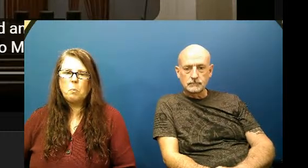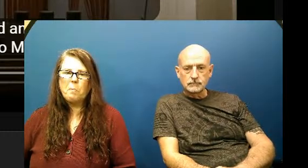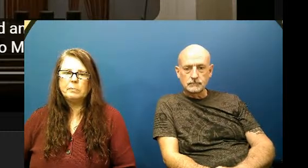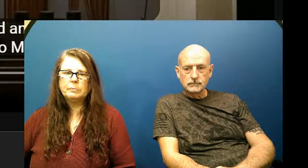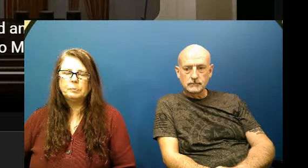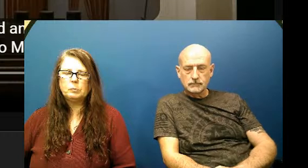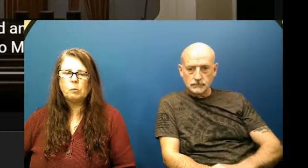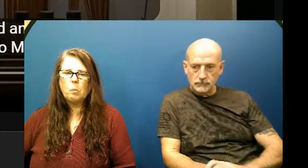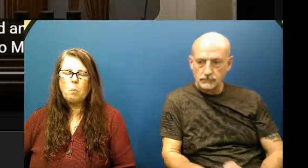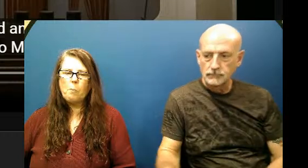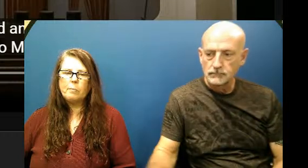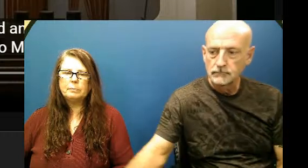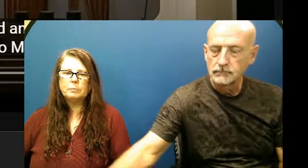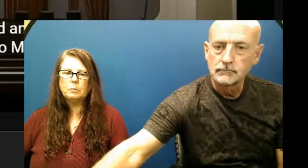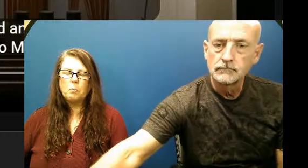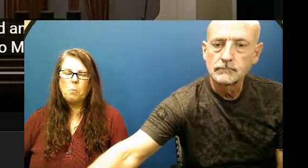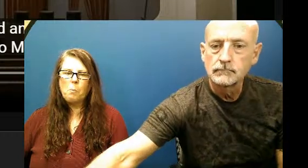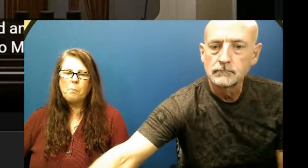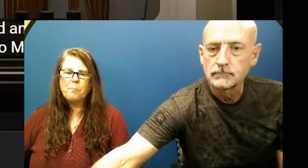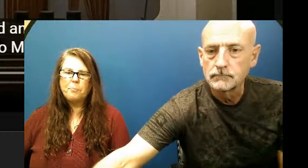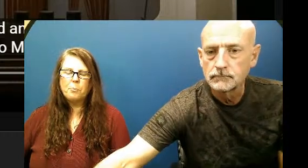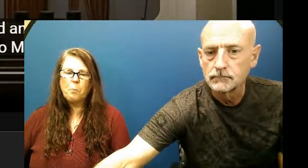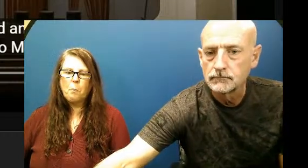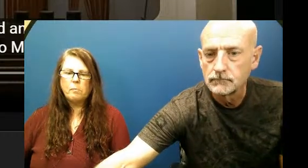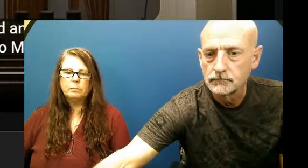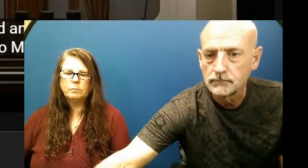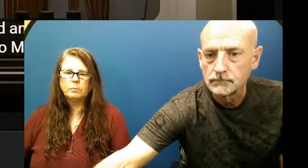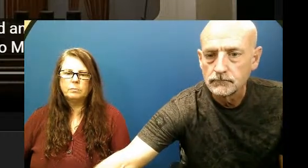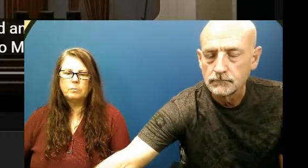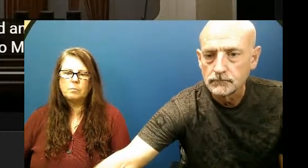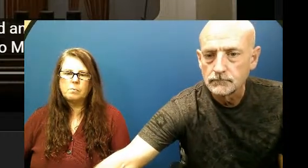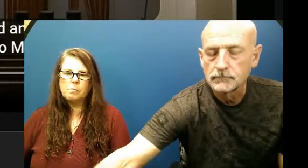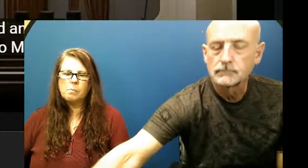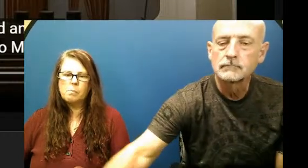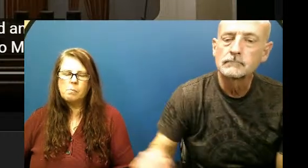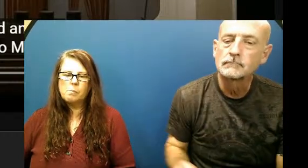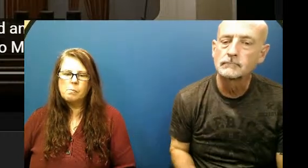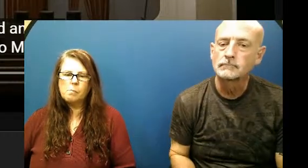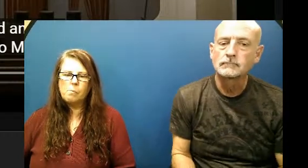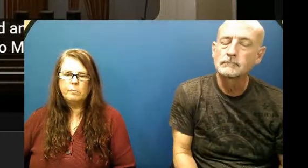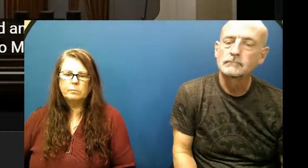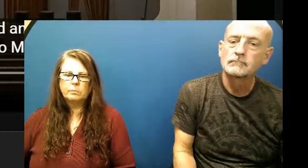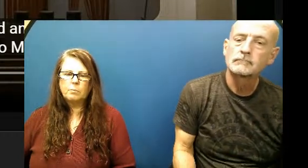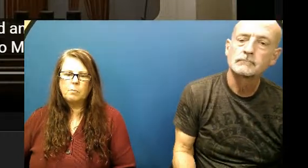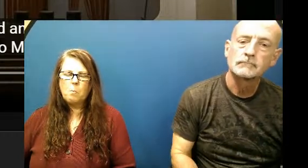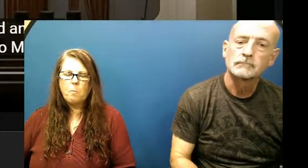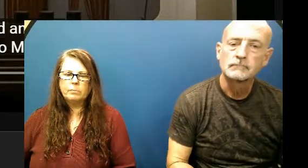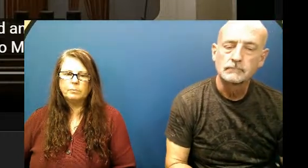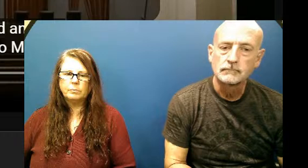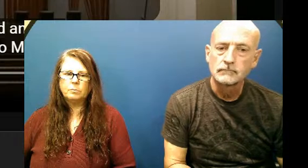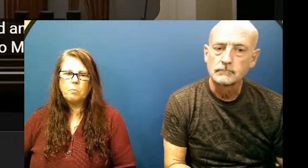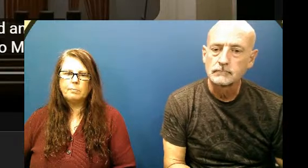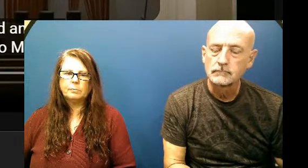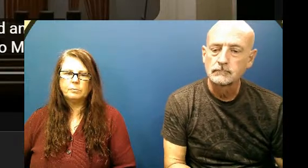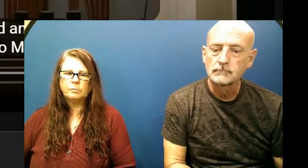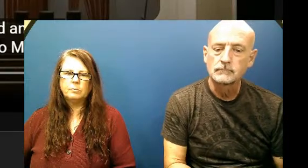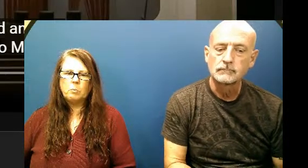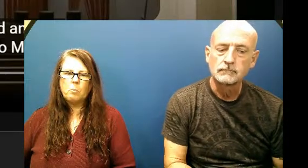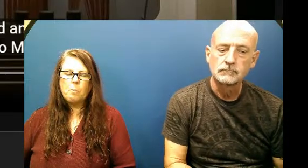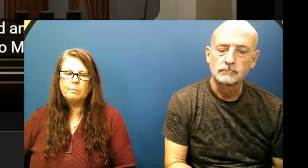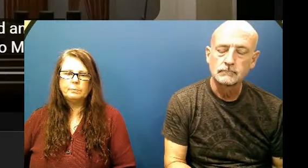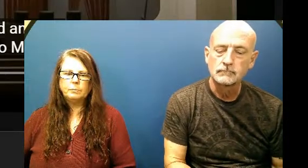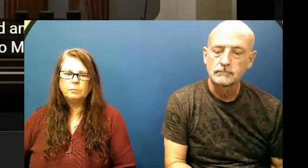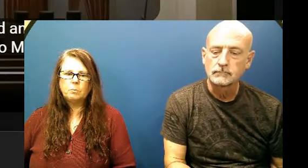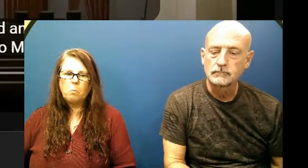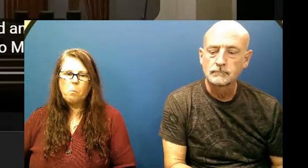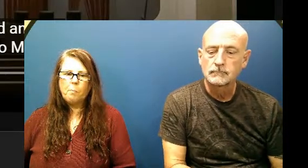because ByteDance is a foreign corporation with no First Amendment rights. Is that what you're contesting? So that is what I'm contesting. So you said two things, though, so